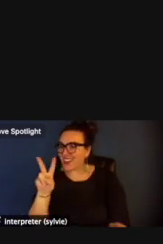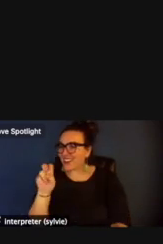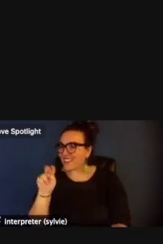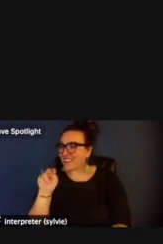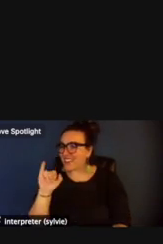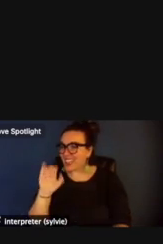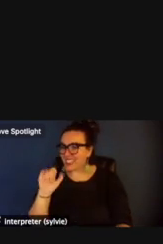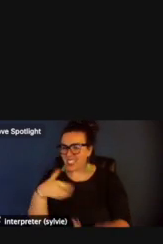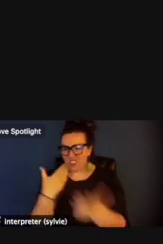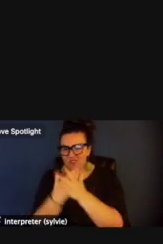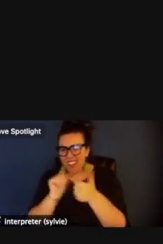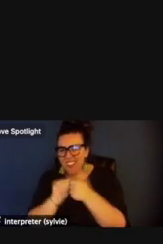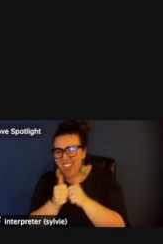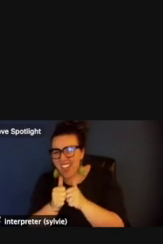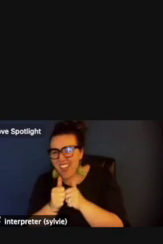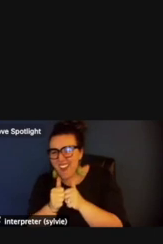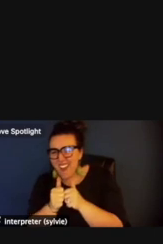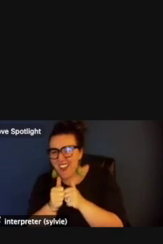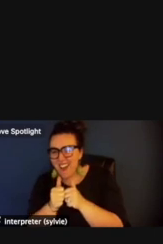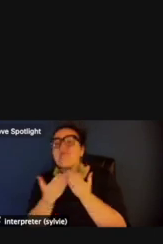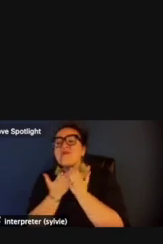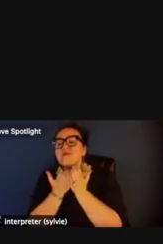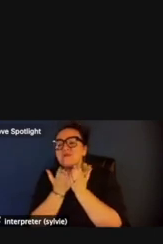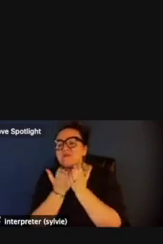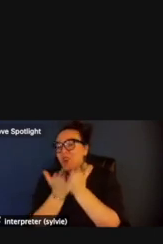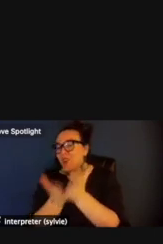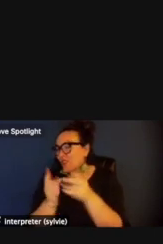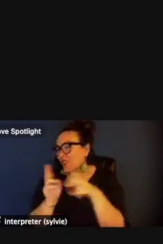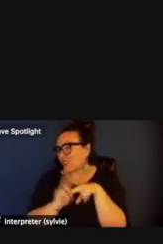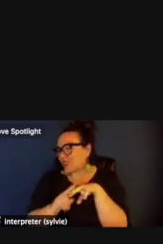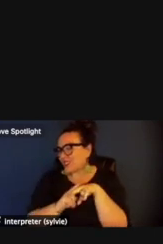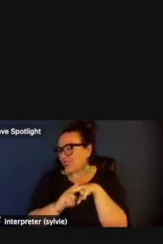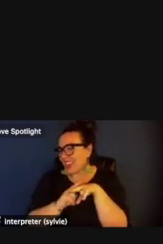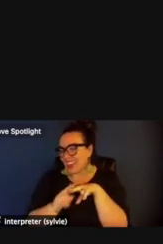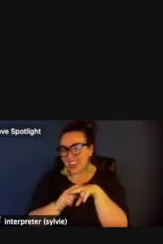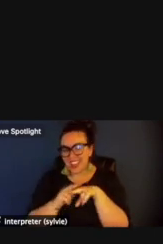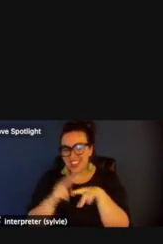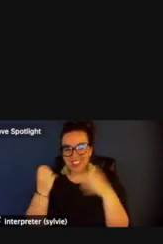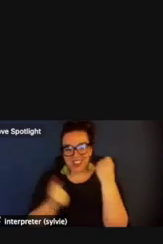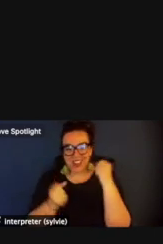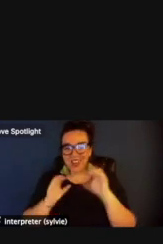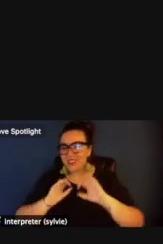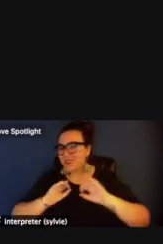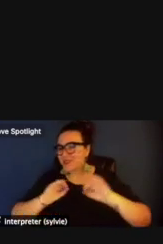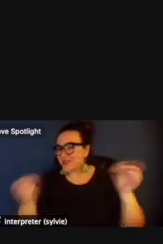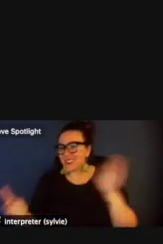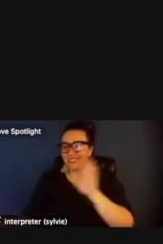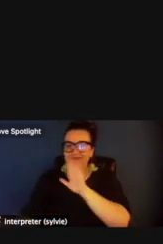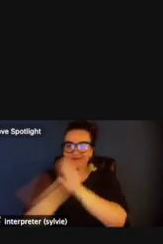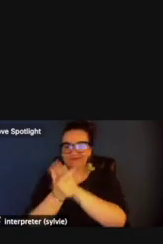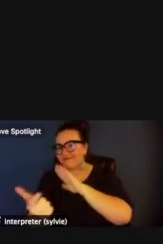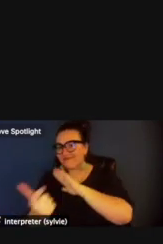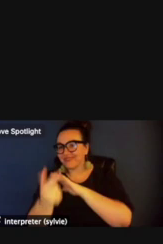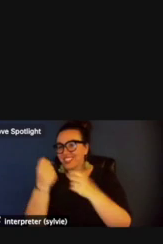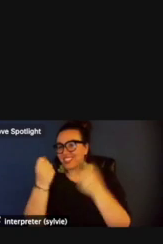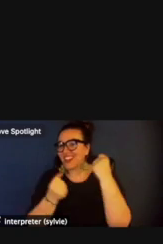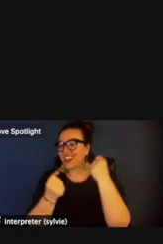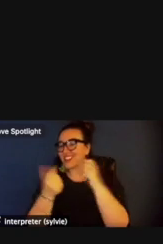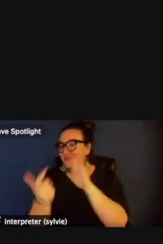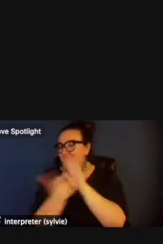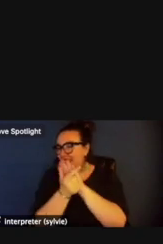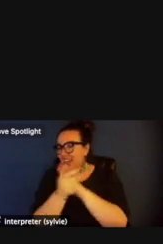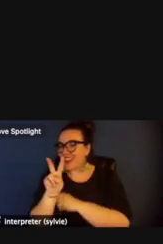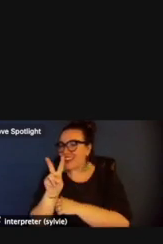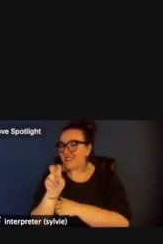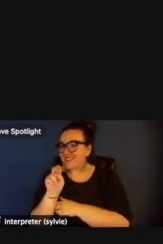think? Boat or train. There are no cars allowed on Venice. Everybody